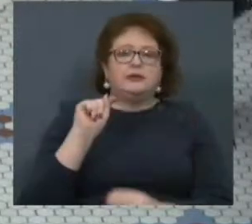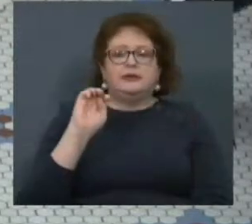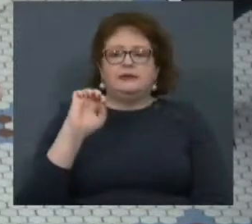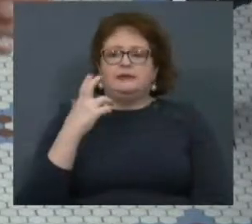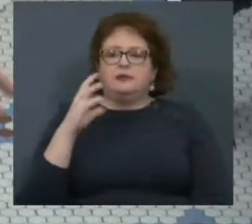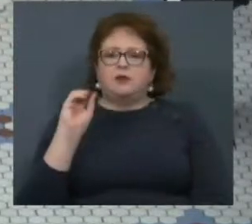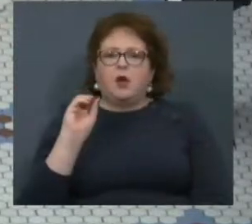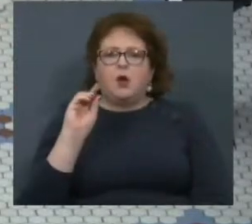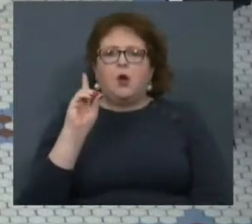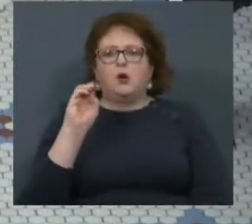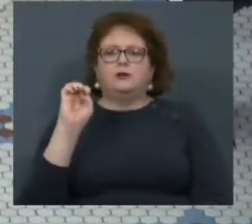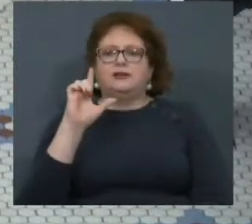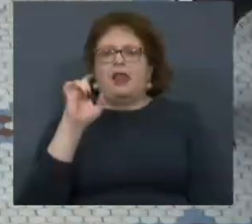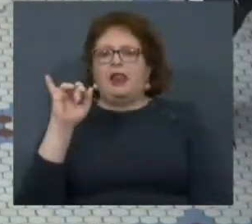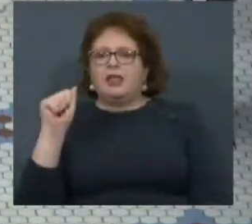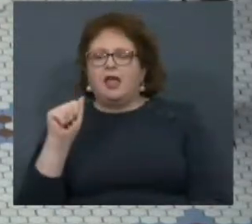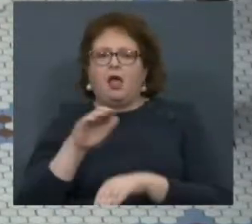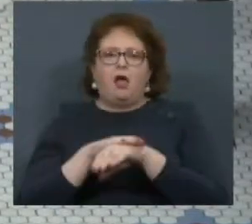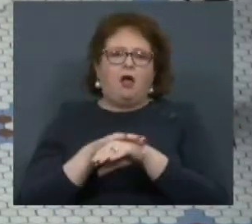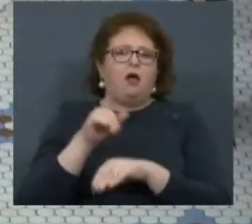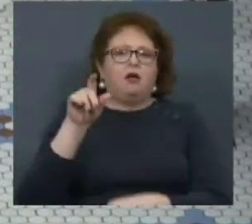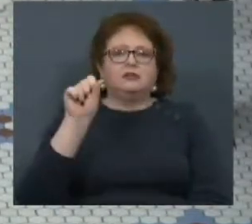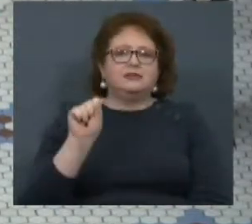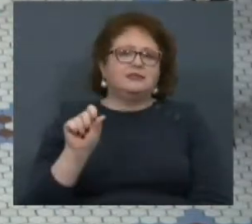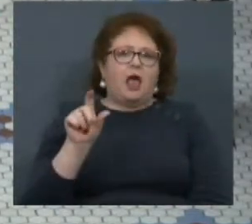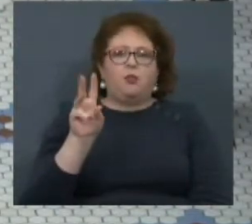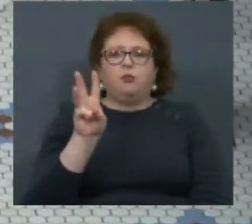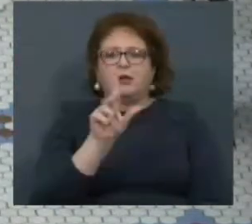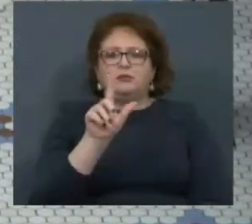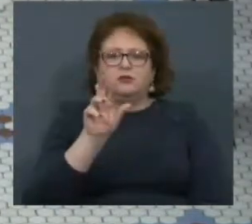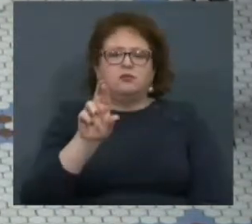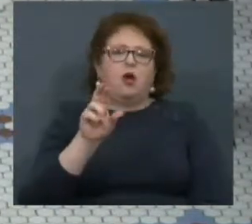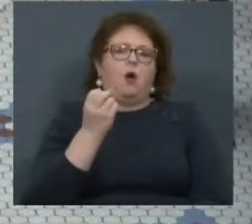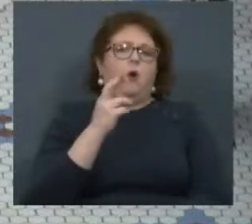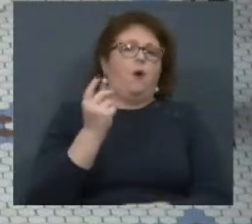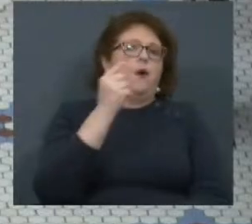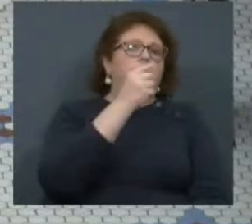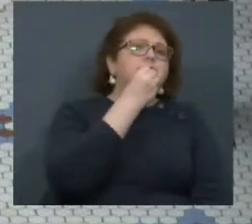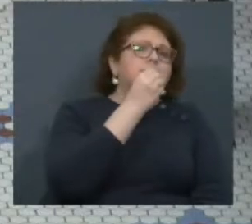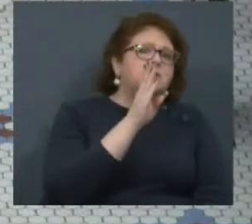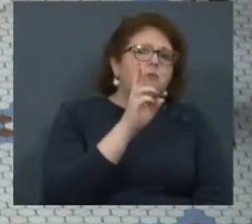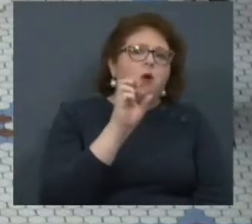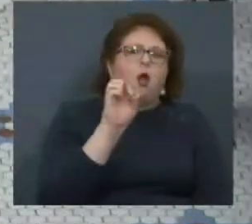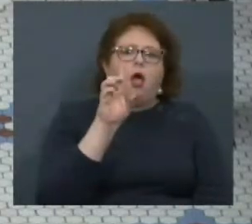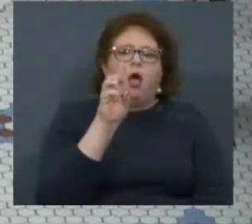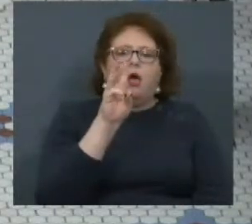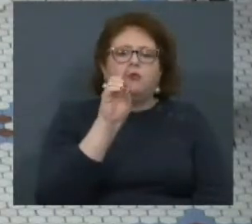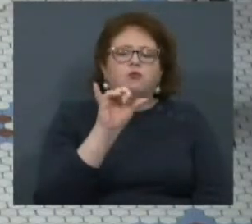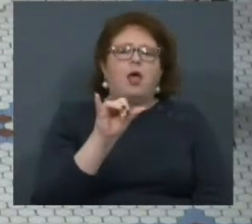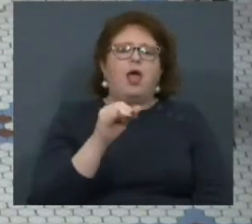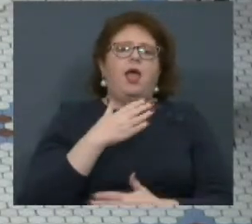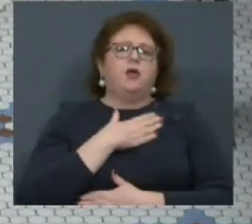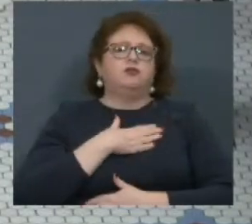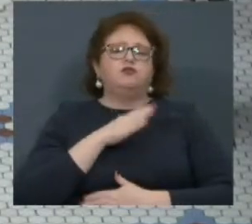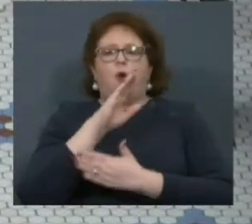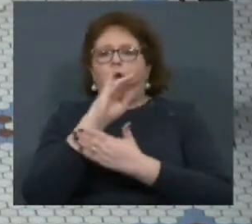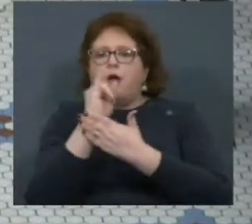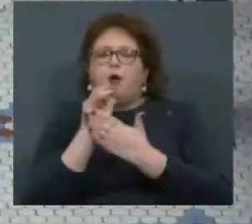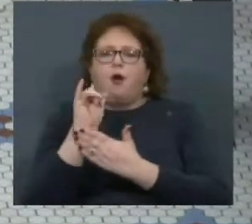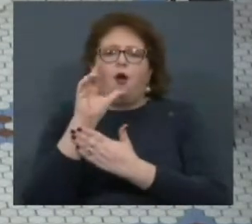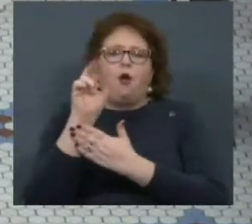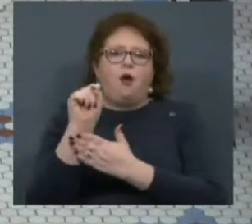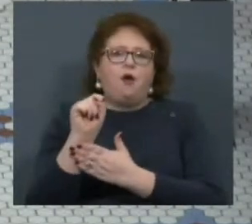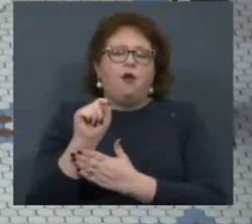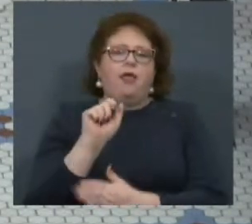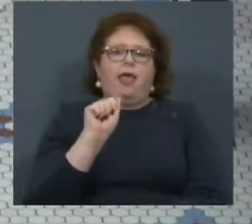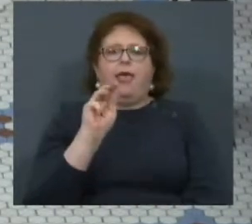Southwest Little Rock or barbecue on Broadway. I've admired art from local and distant creators at the AMFA and